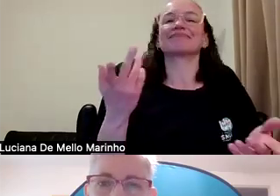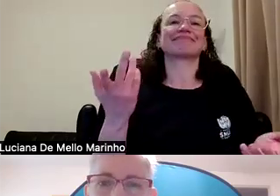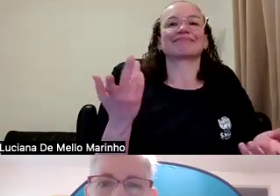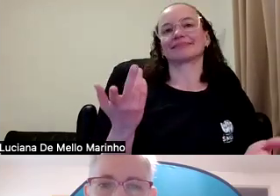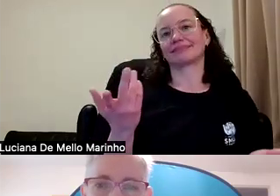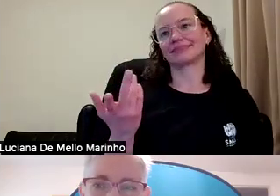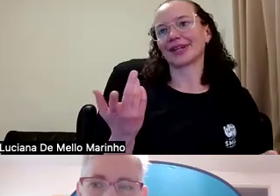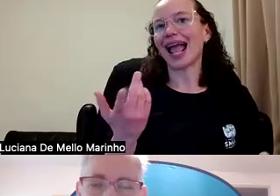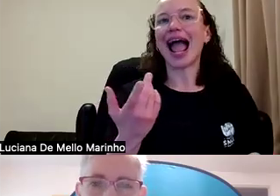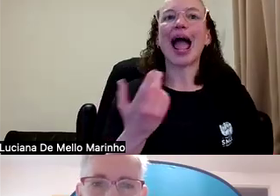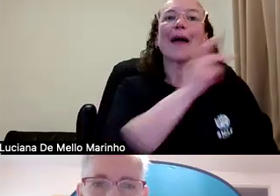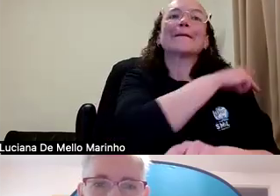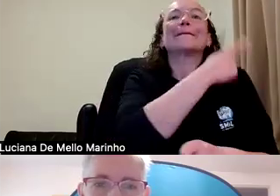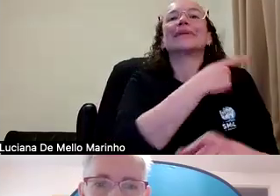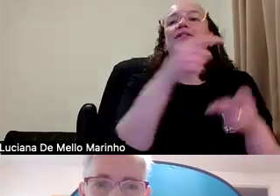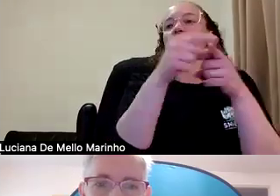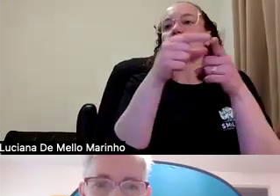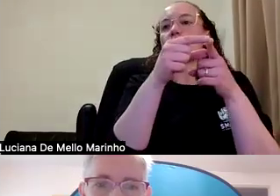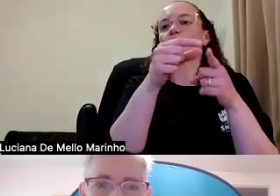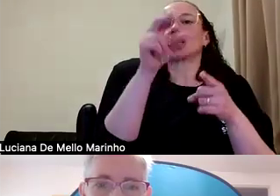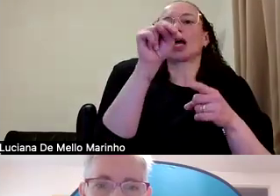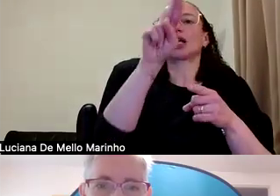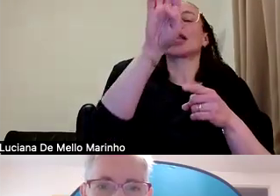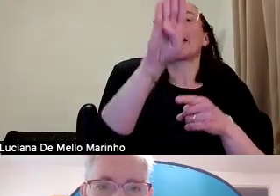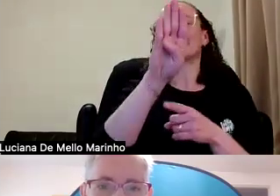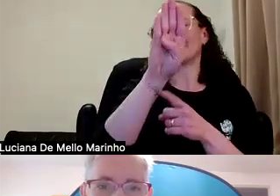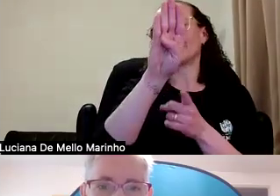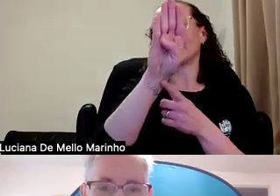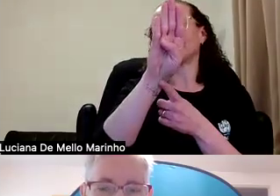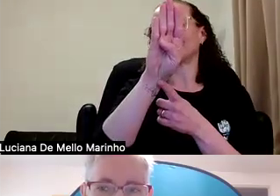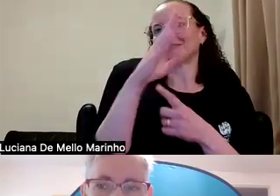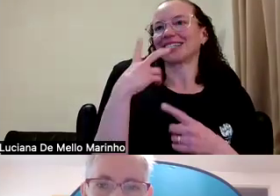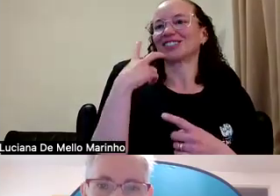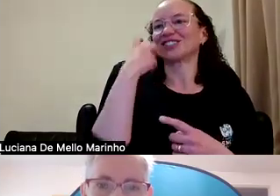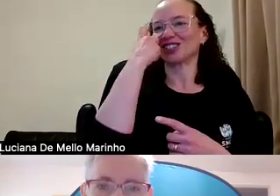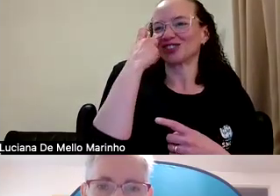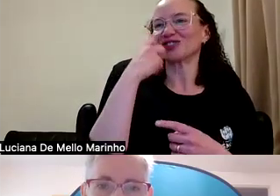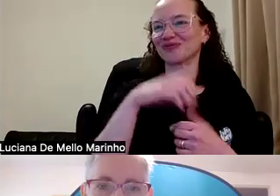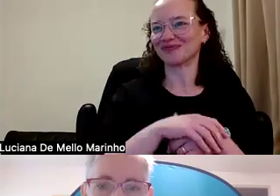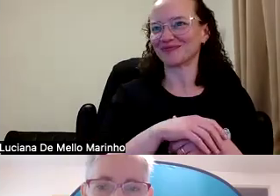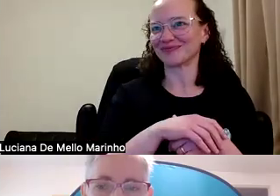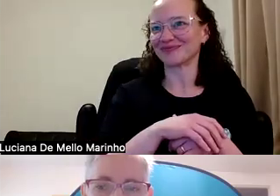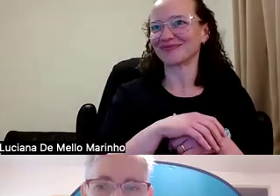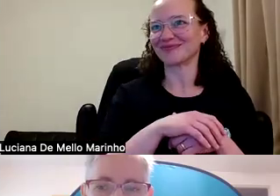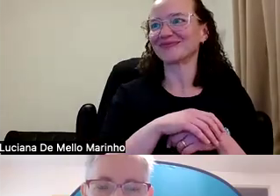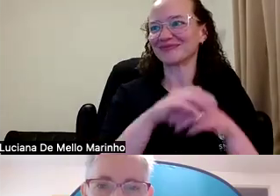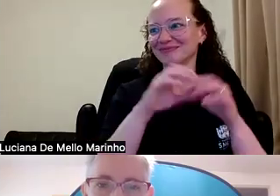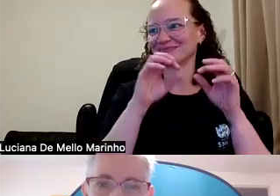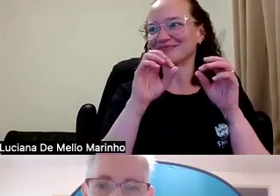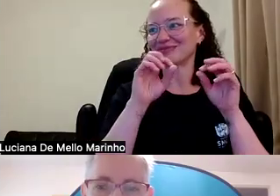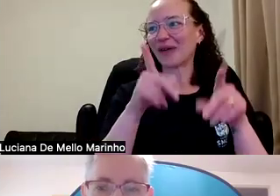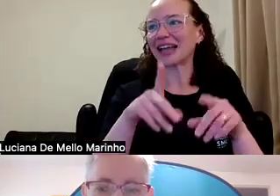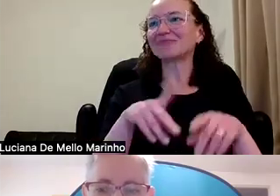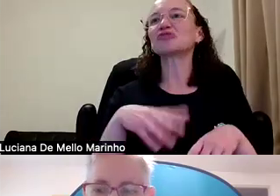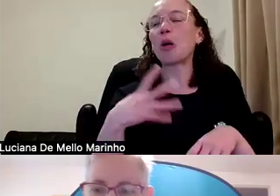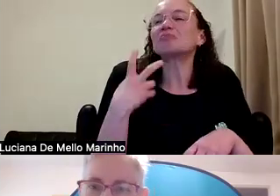But patients use the word numb. Oftentimes people use the word